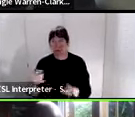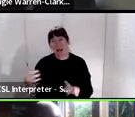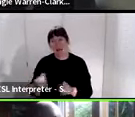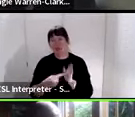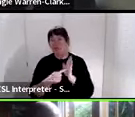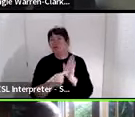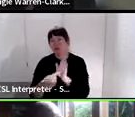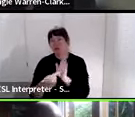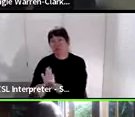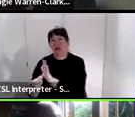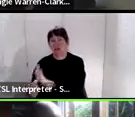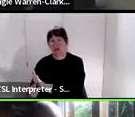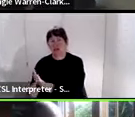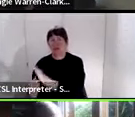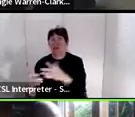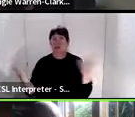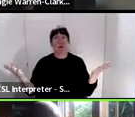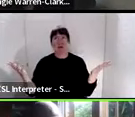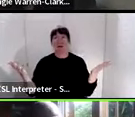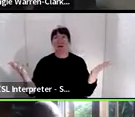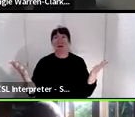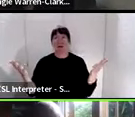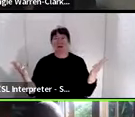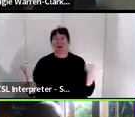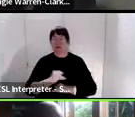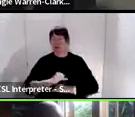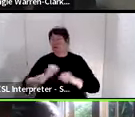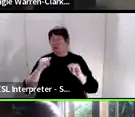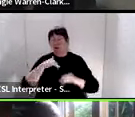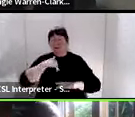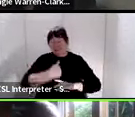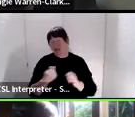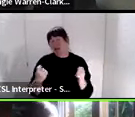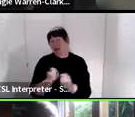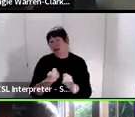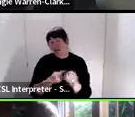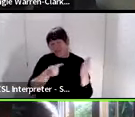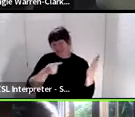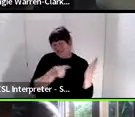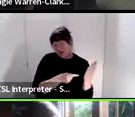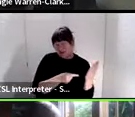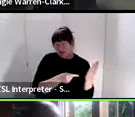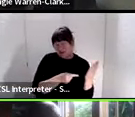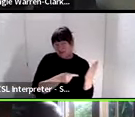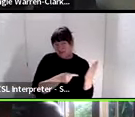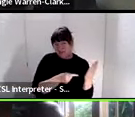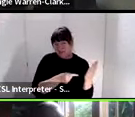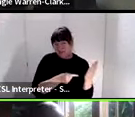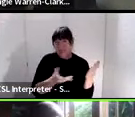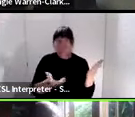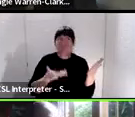We're playing a rigged game, and it's disgusting, and it needs to change. And